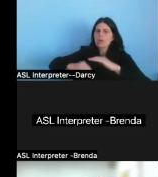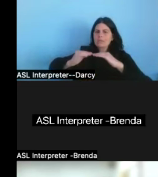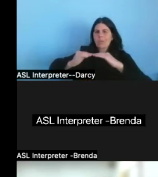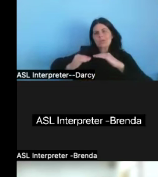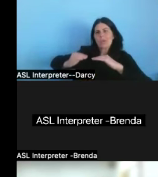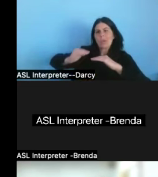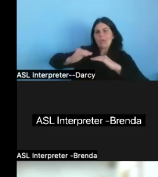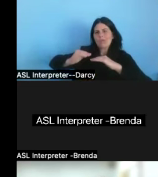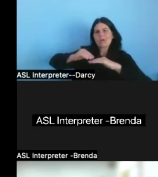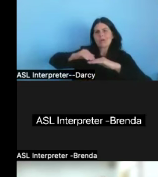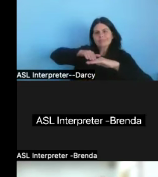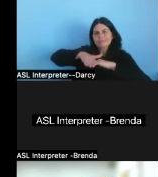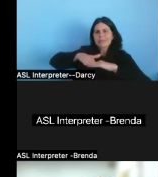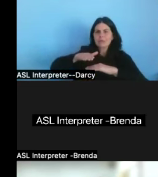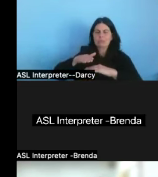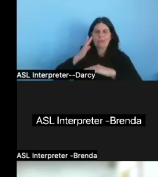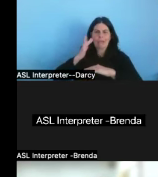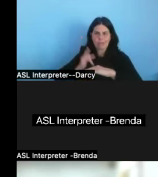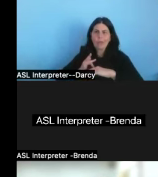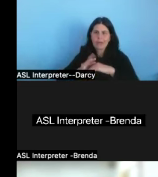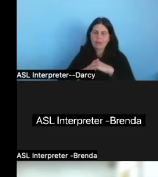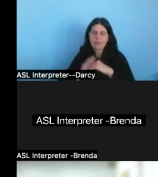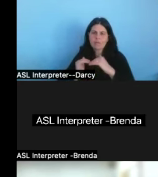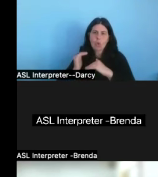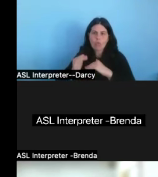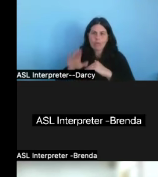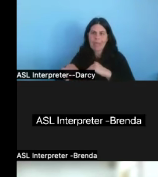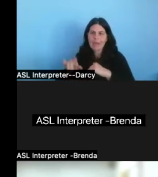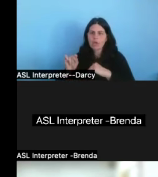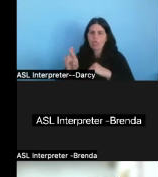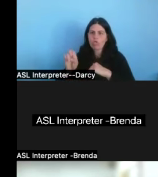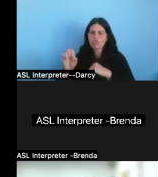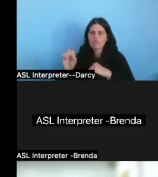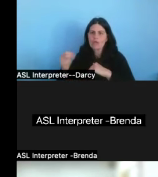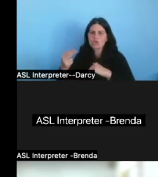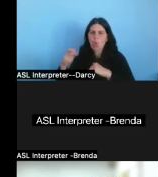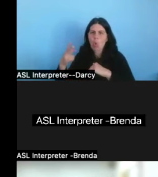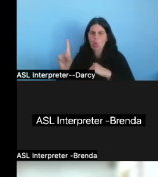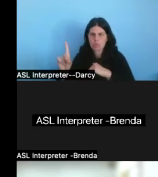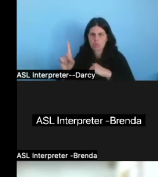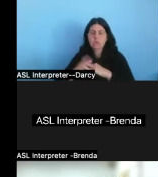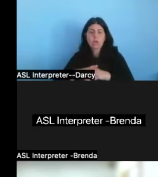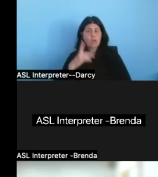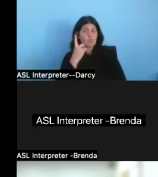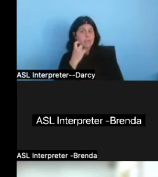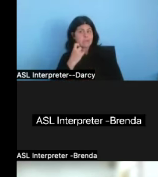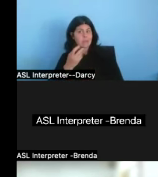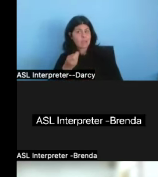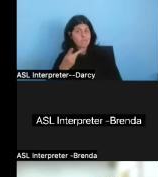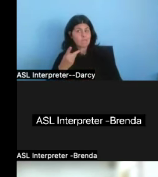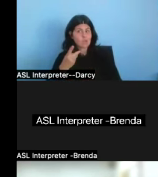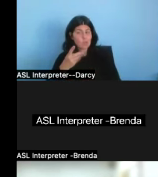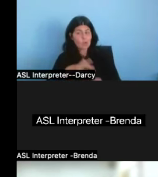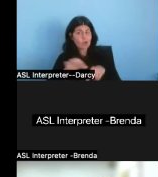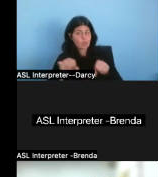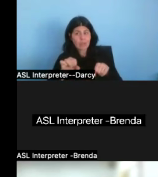into California. Excellent. Yeah, so we had a couple of earthquakes recently where the alert